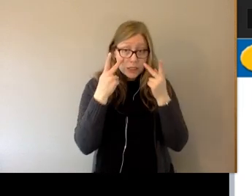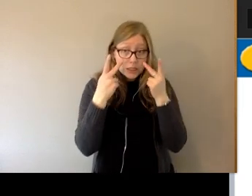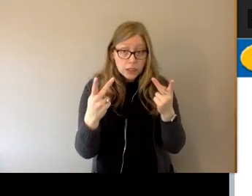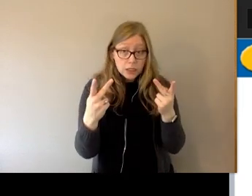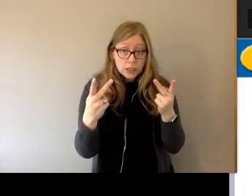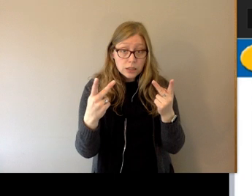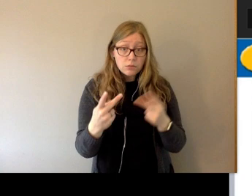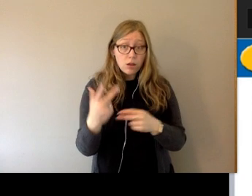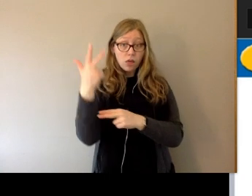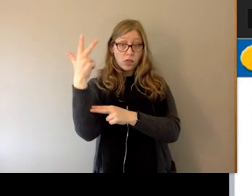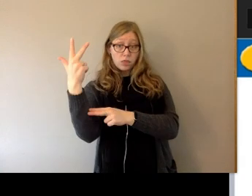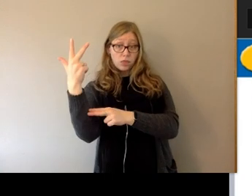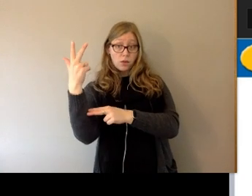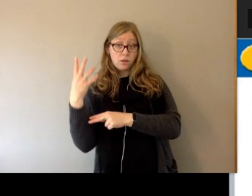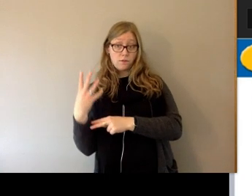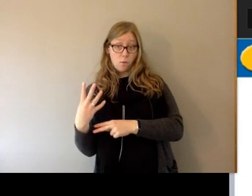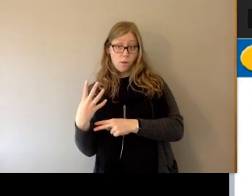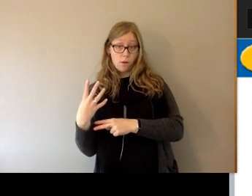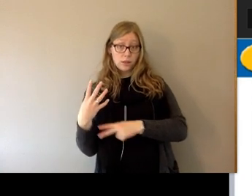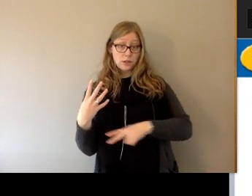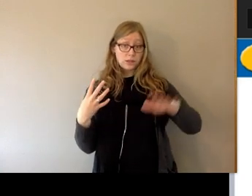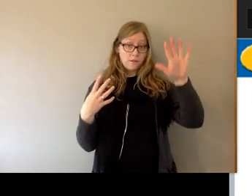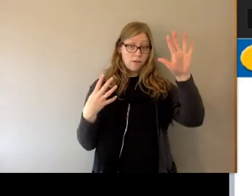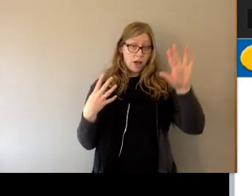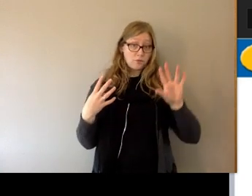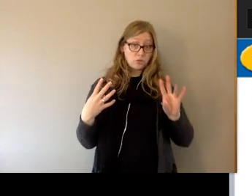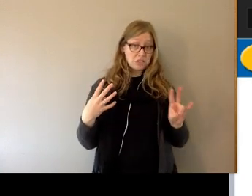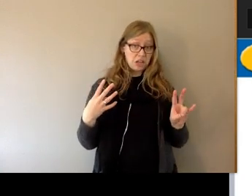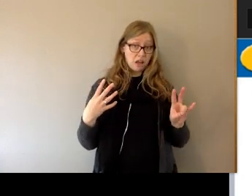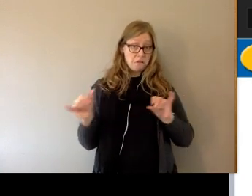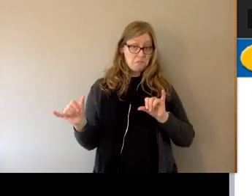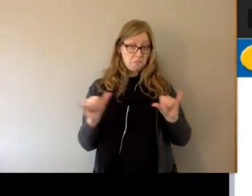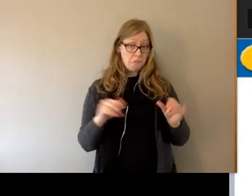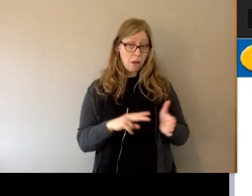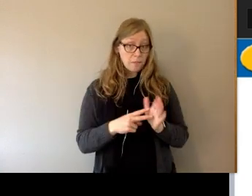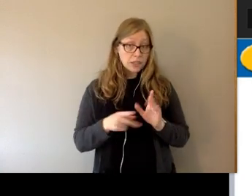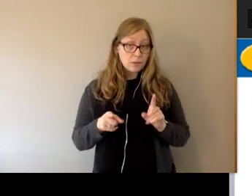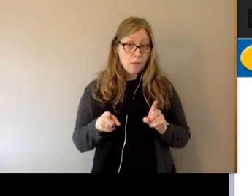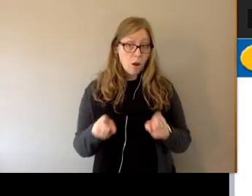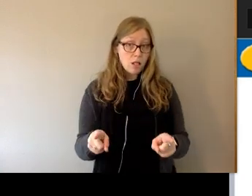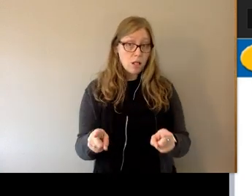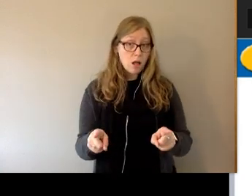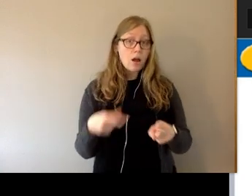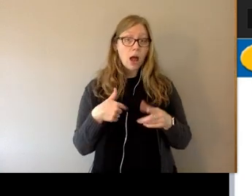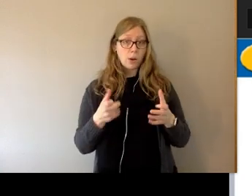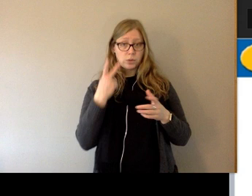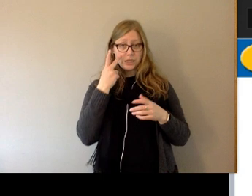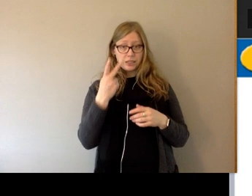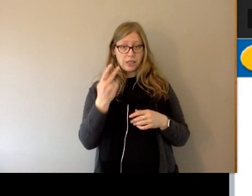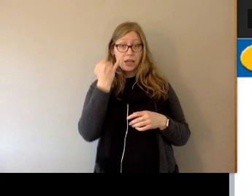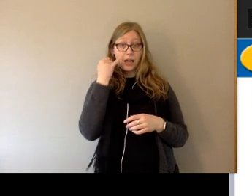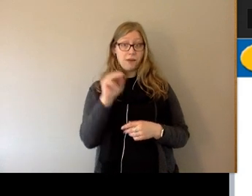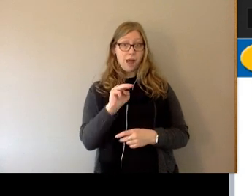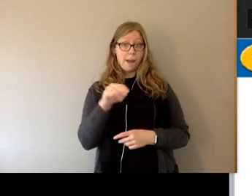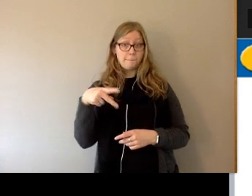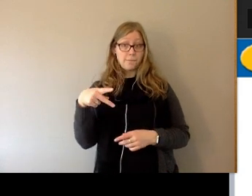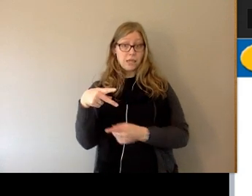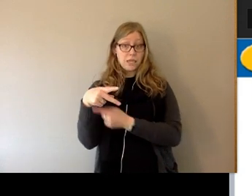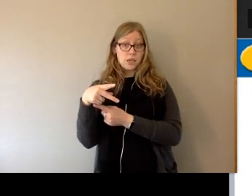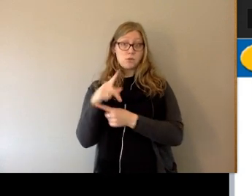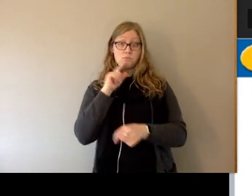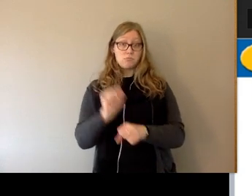parallel? So is this line that I drew from M to P, is that transversal? Is it parallel to XZ? Well, if